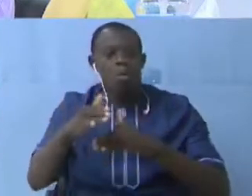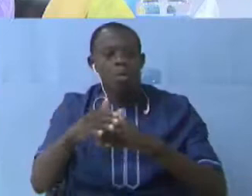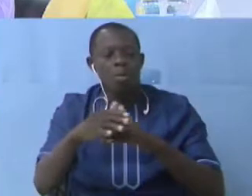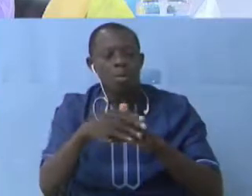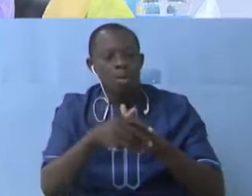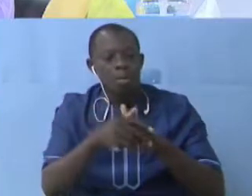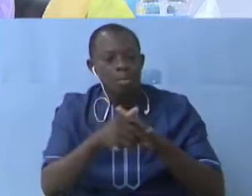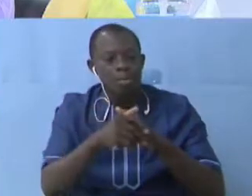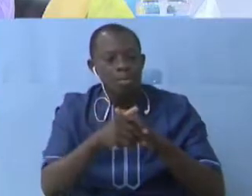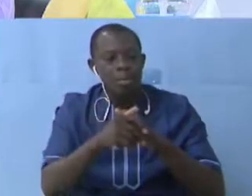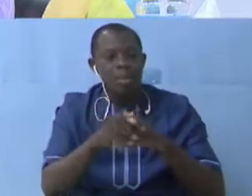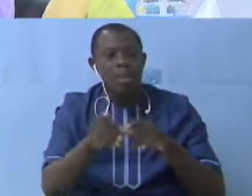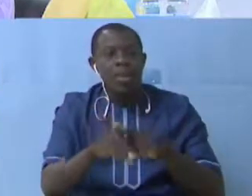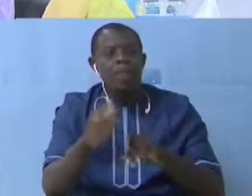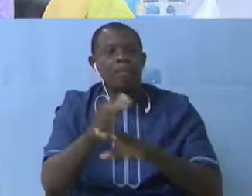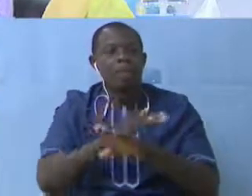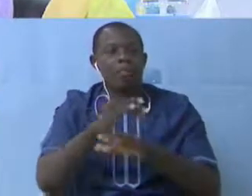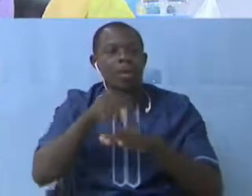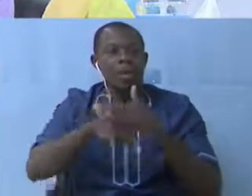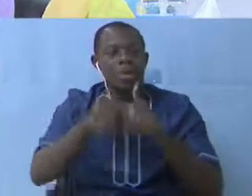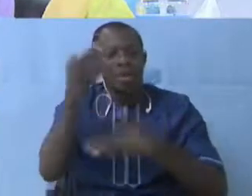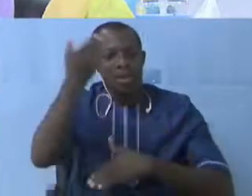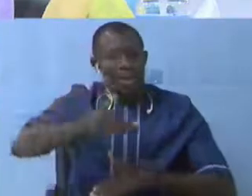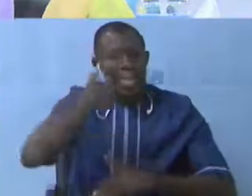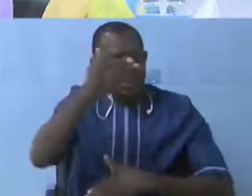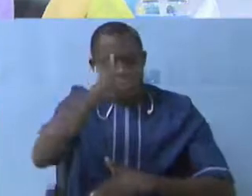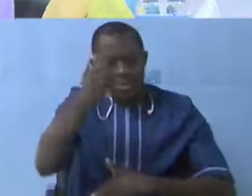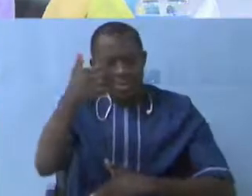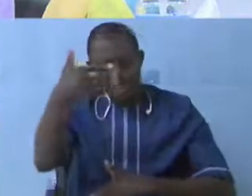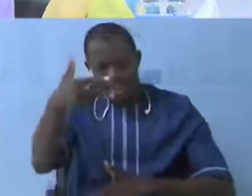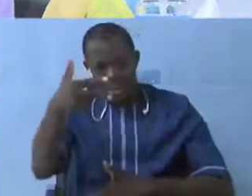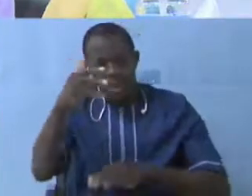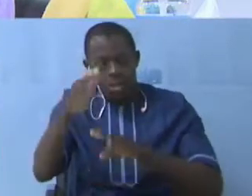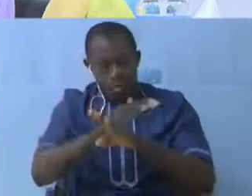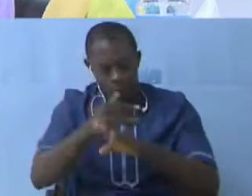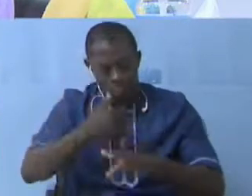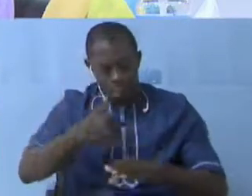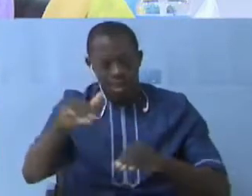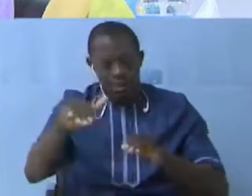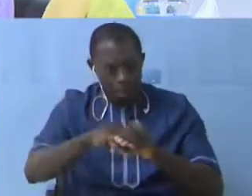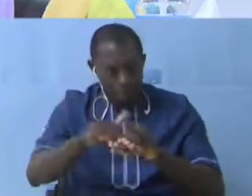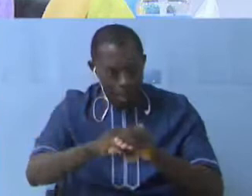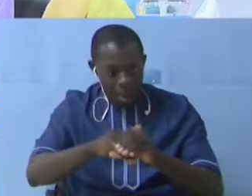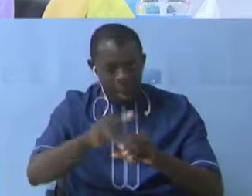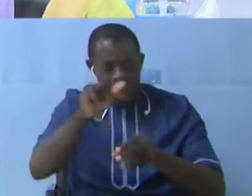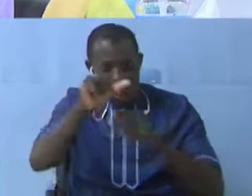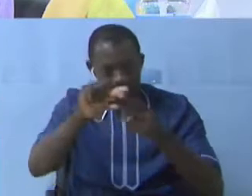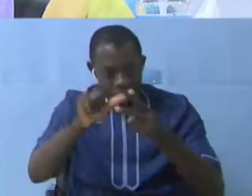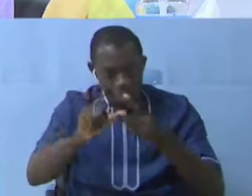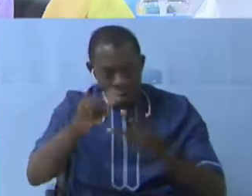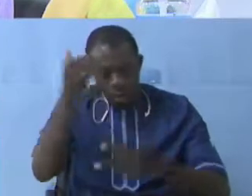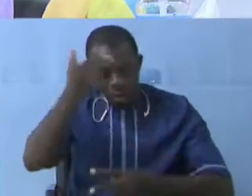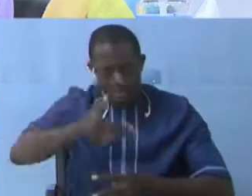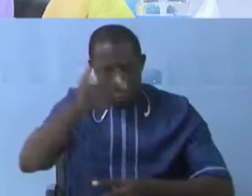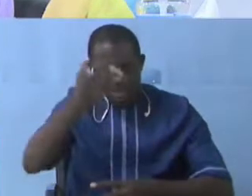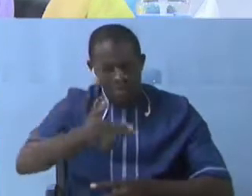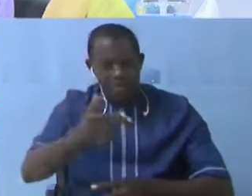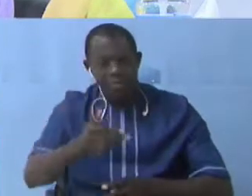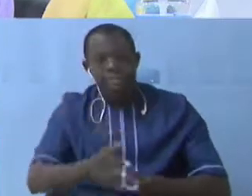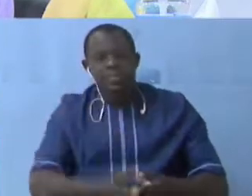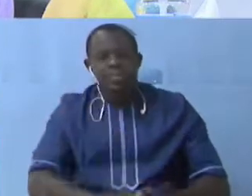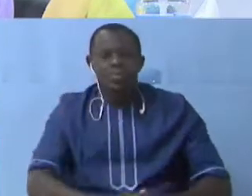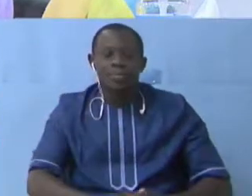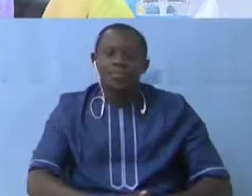in 1998, or before I joined, even Article 19. ci atum 1998 balaa maa ànd ak Article 19 sax